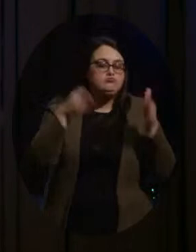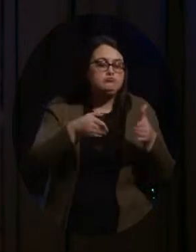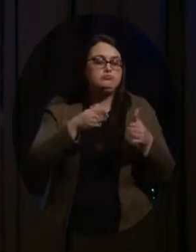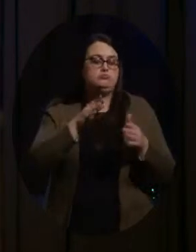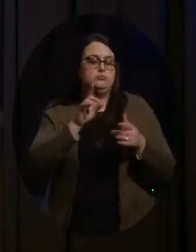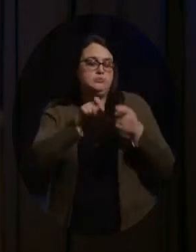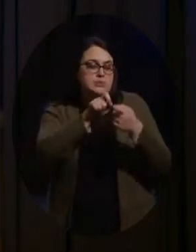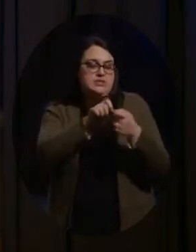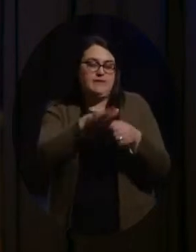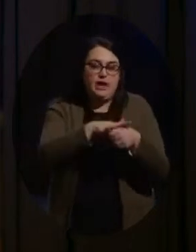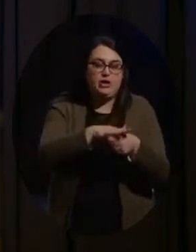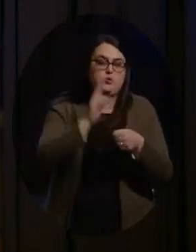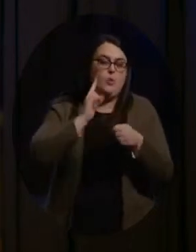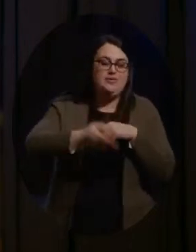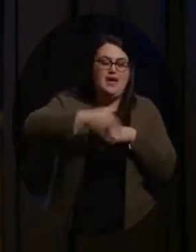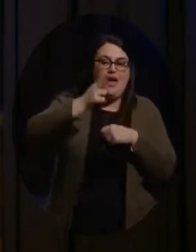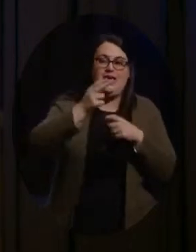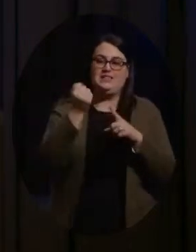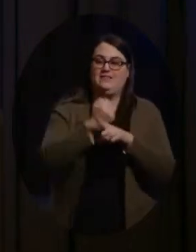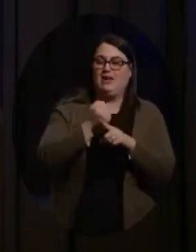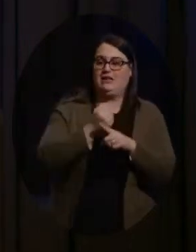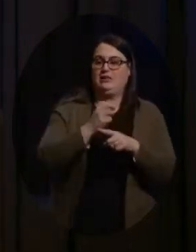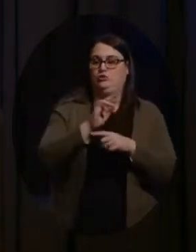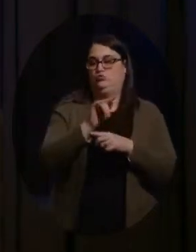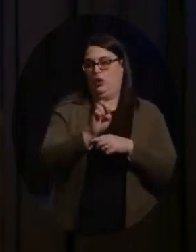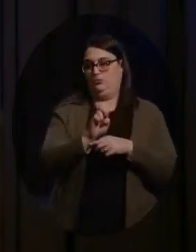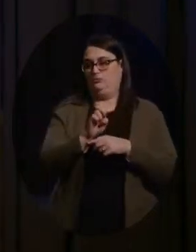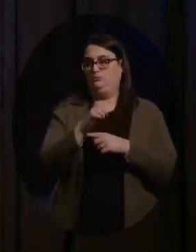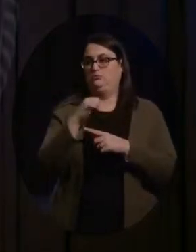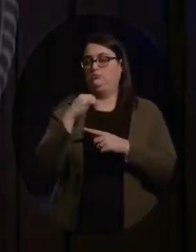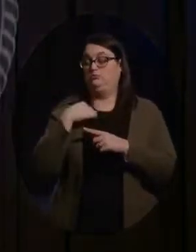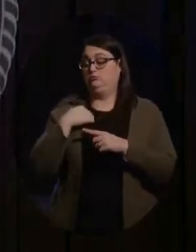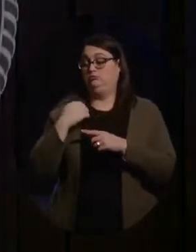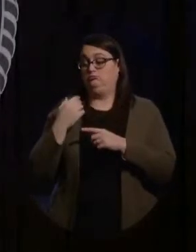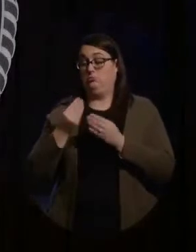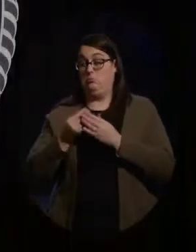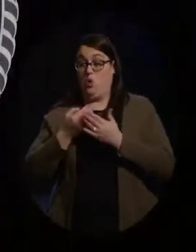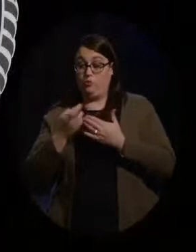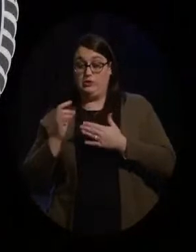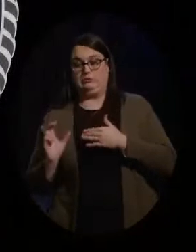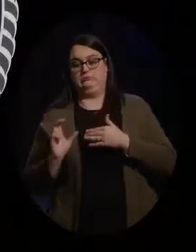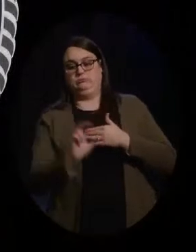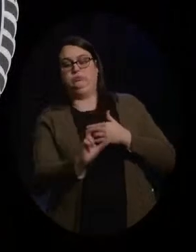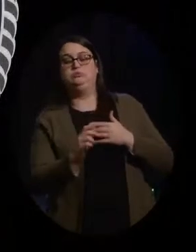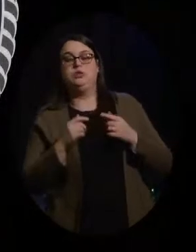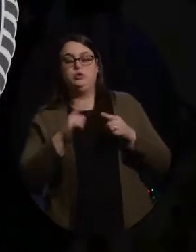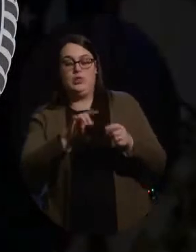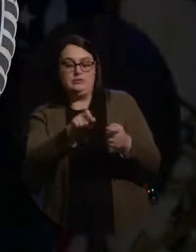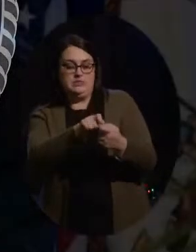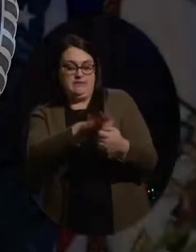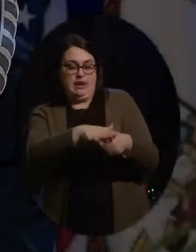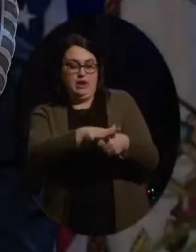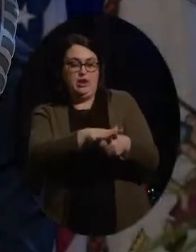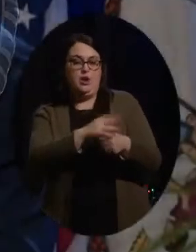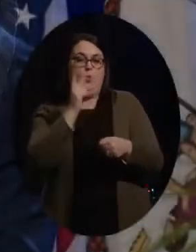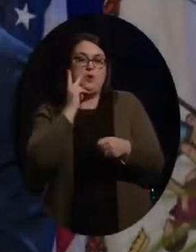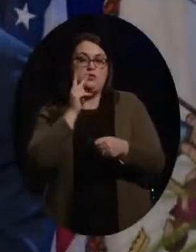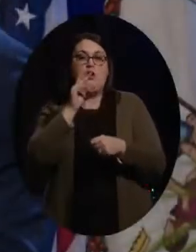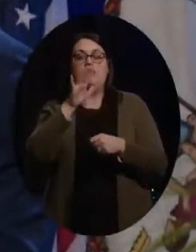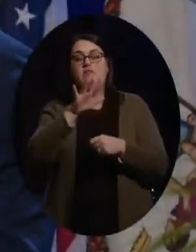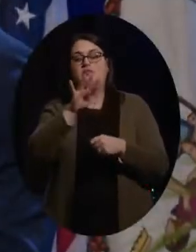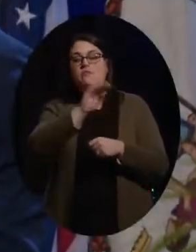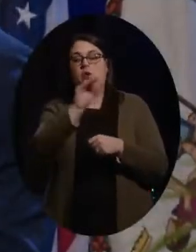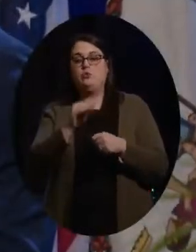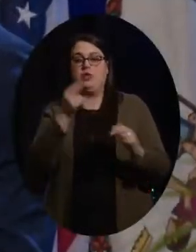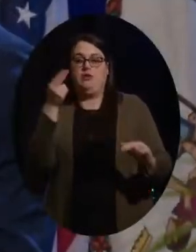level with the highest rates of violence. By allocating additional resources to these specific sites, we saw a